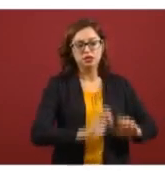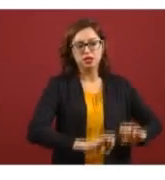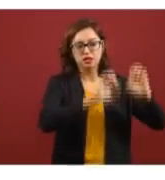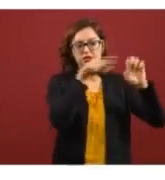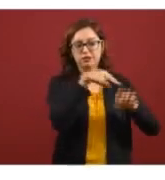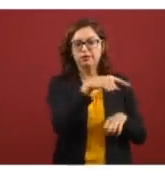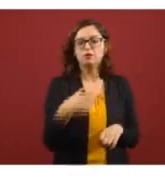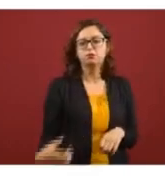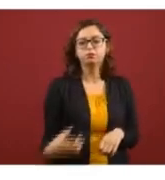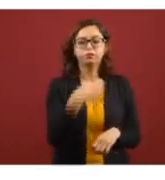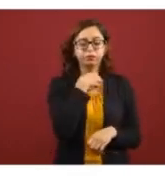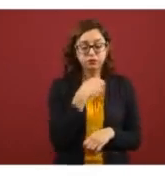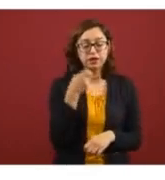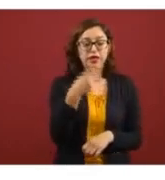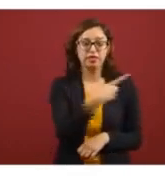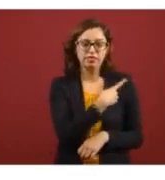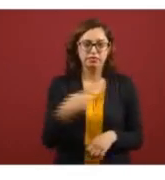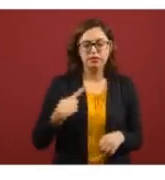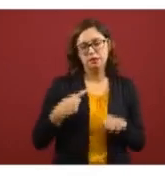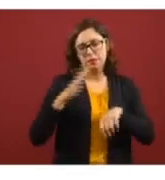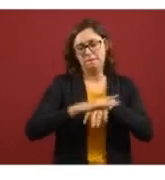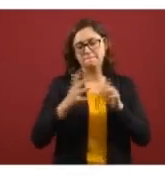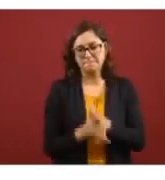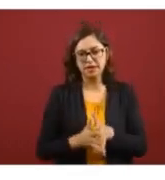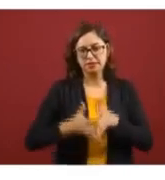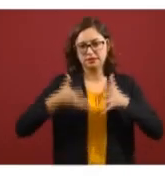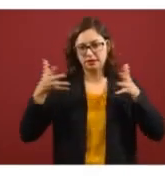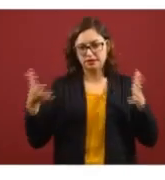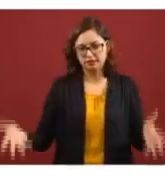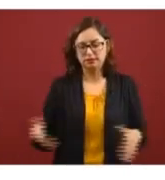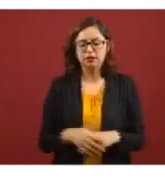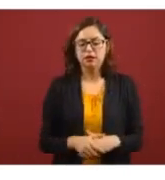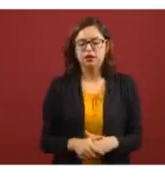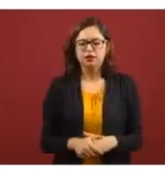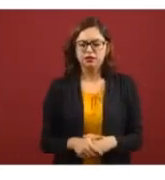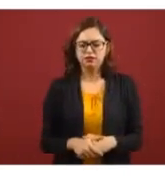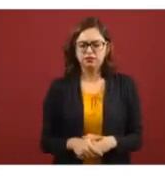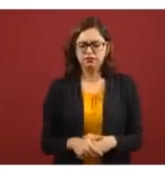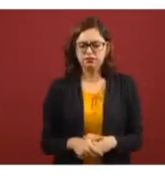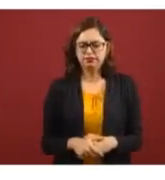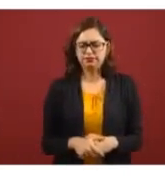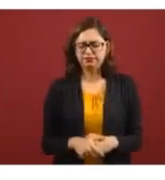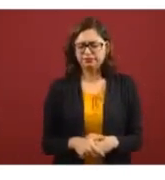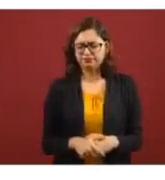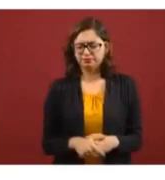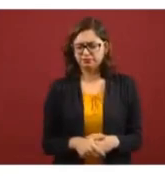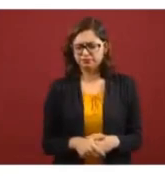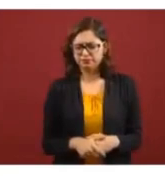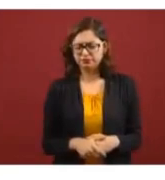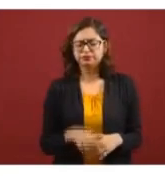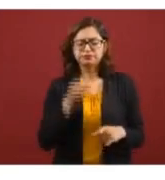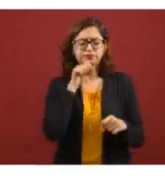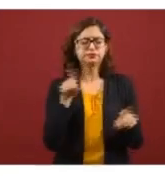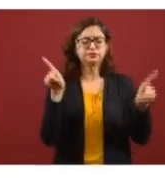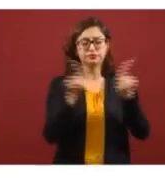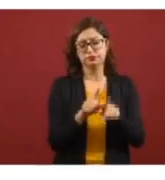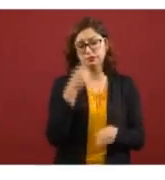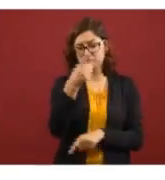places for people to stay at, and amplifying the ones that are already in there.